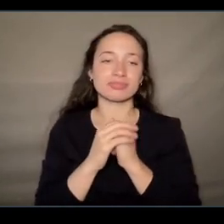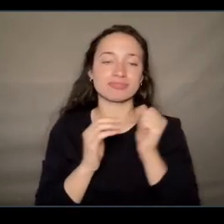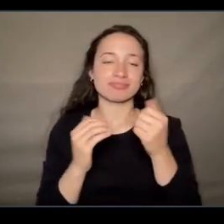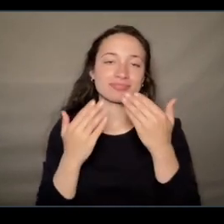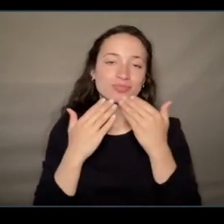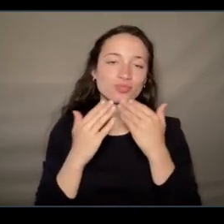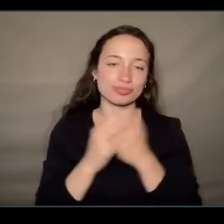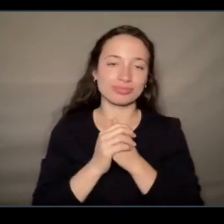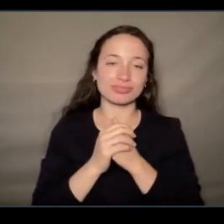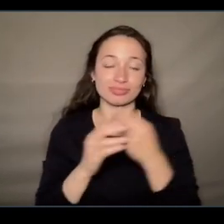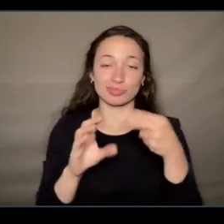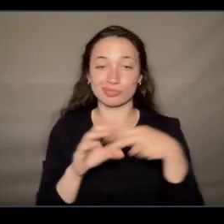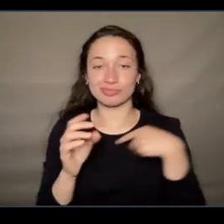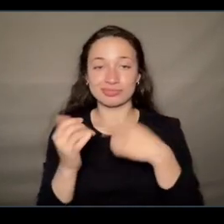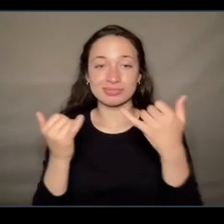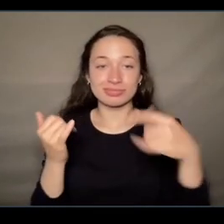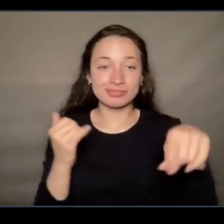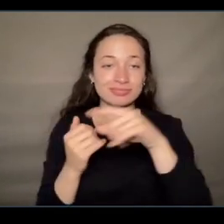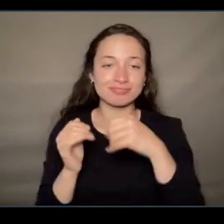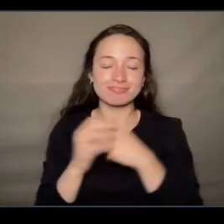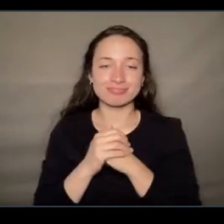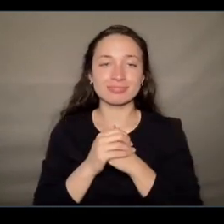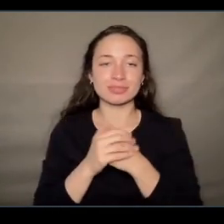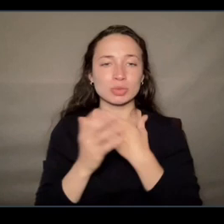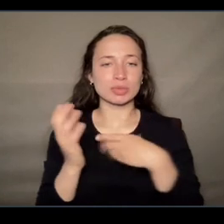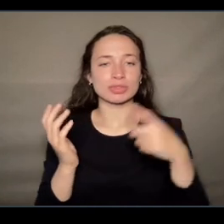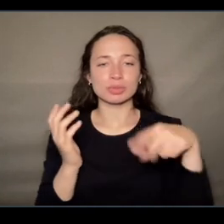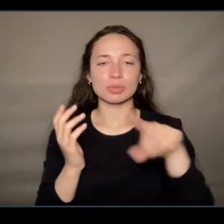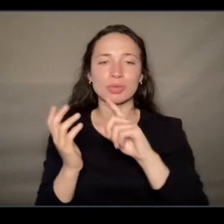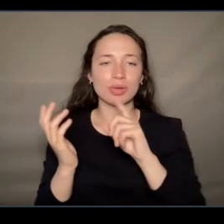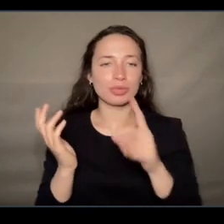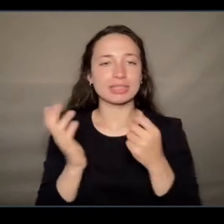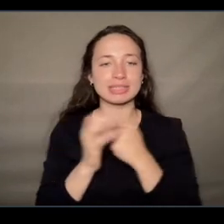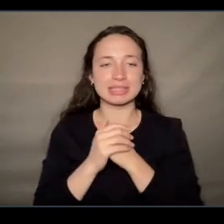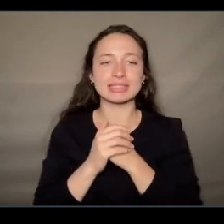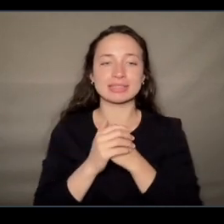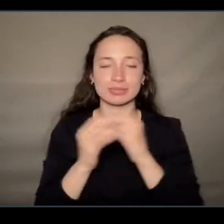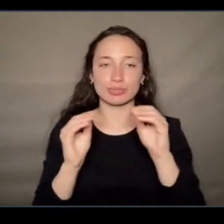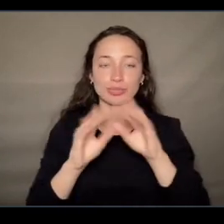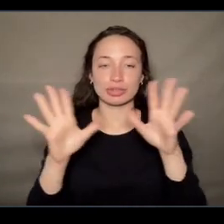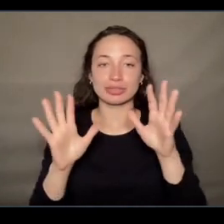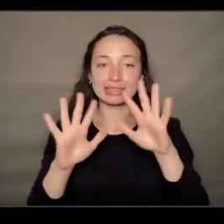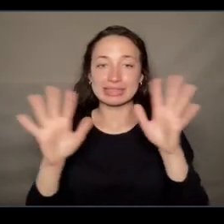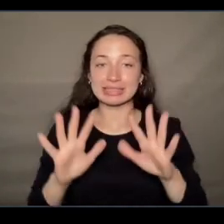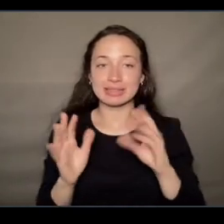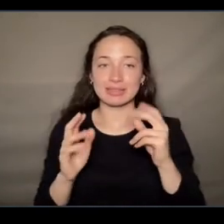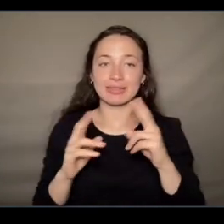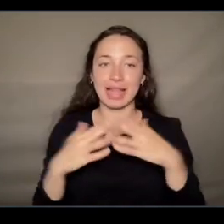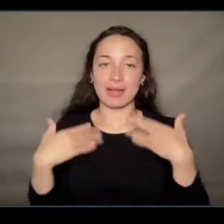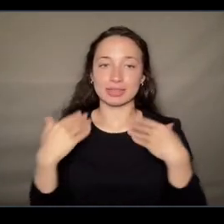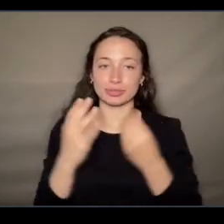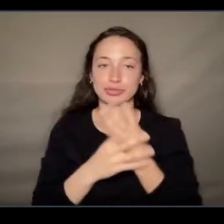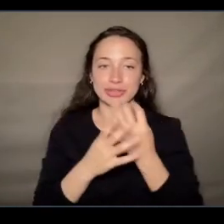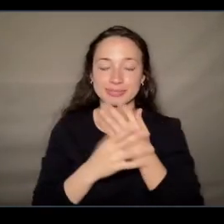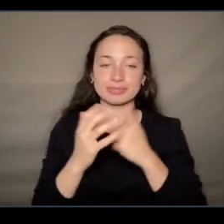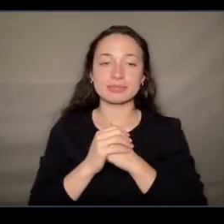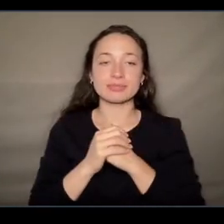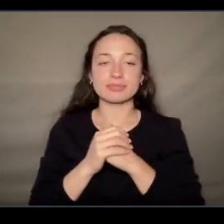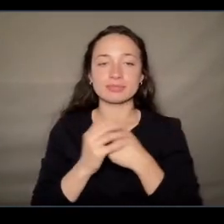who's joining me and us today. Wishing you all really a brighter season and a very happy